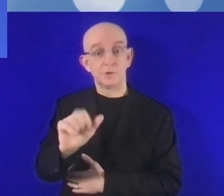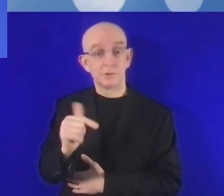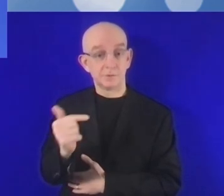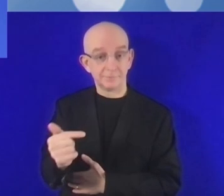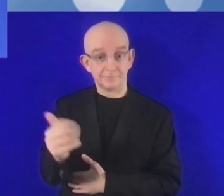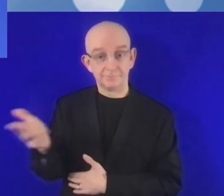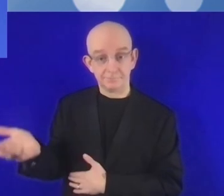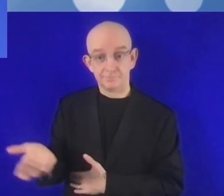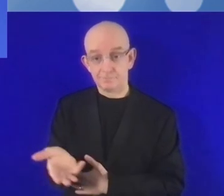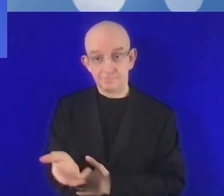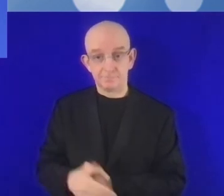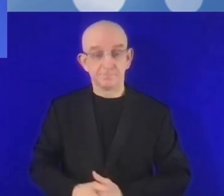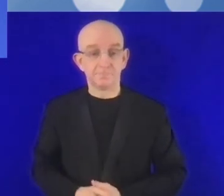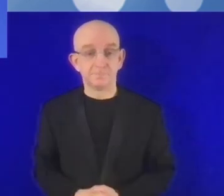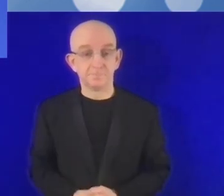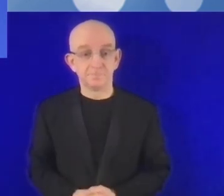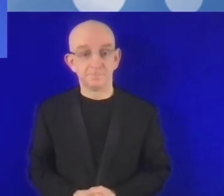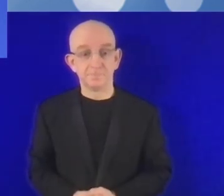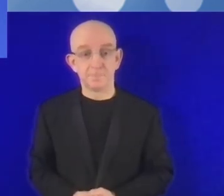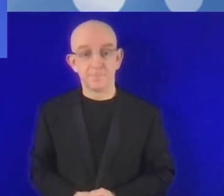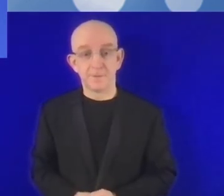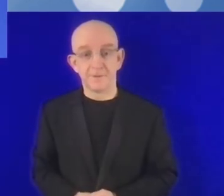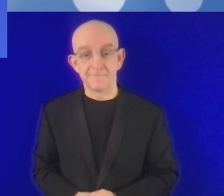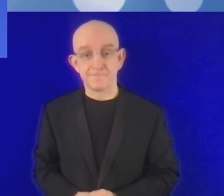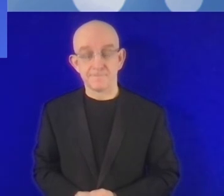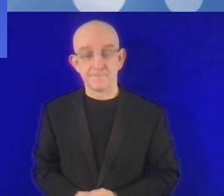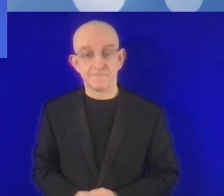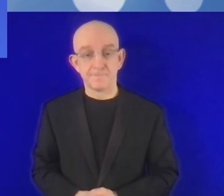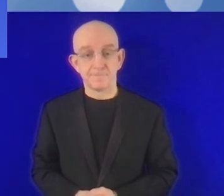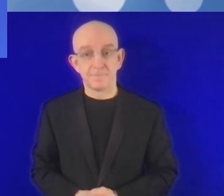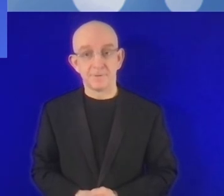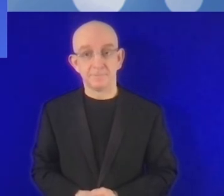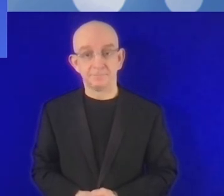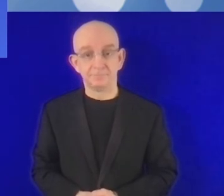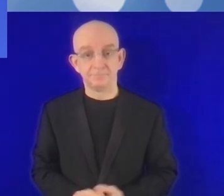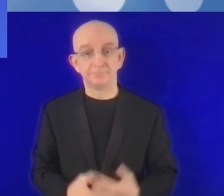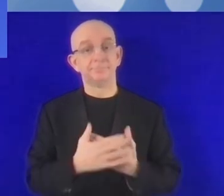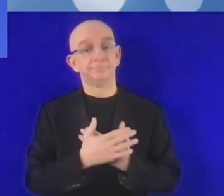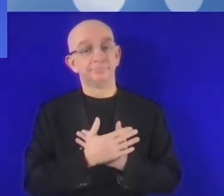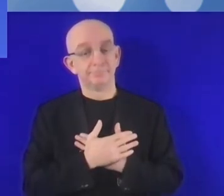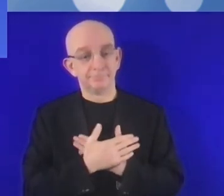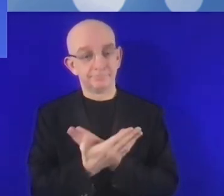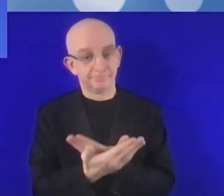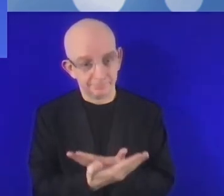Ekscelencjo, panie premierze, państwo ministrowie, Your Excellency, Mr. Prime Minister, distinguished